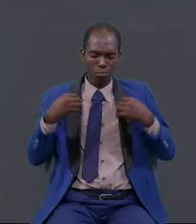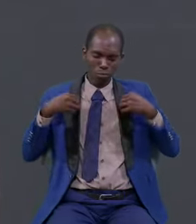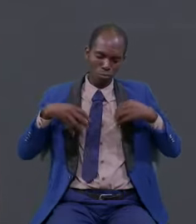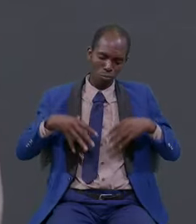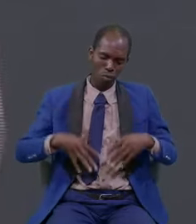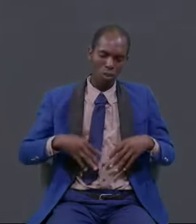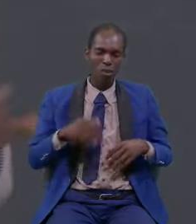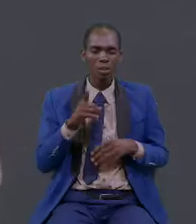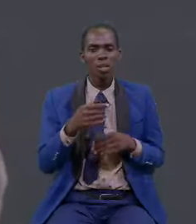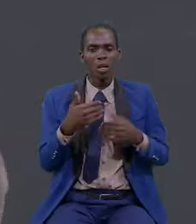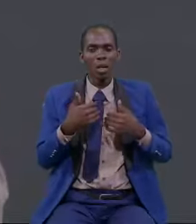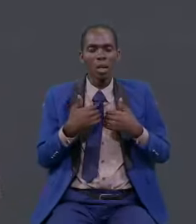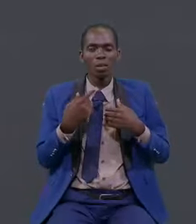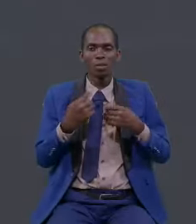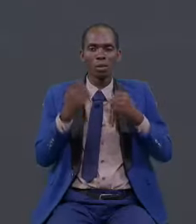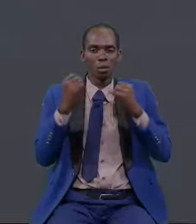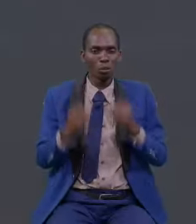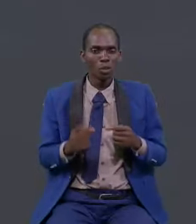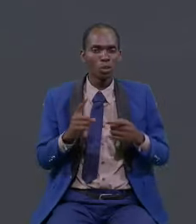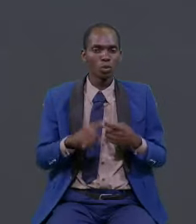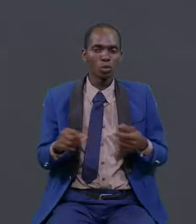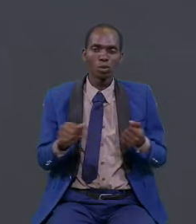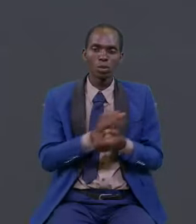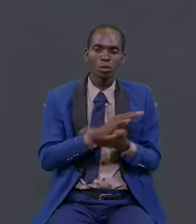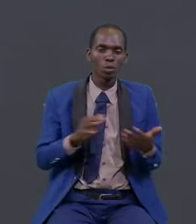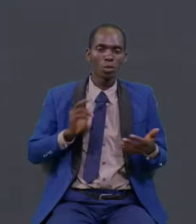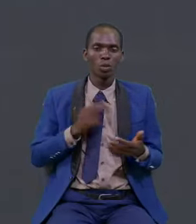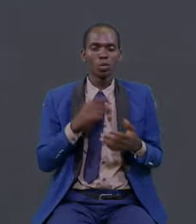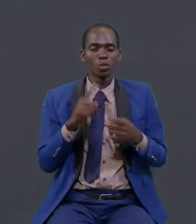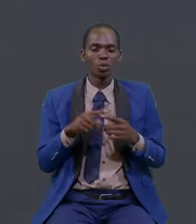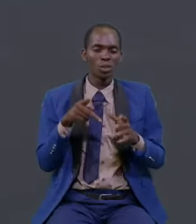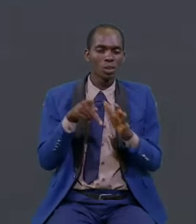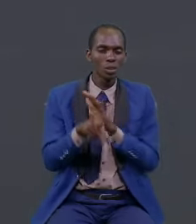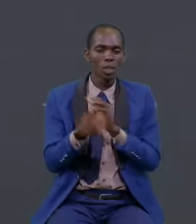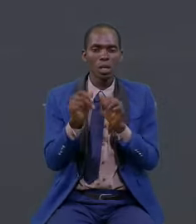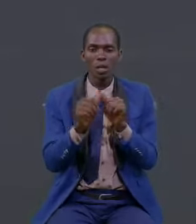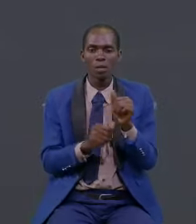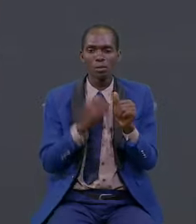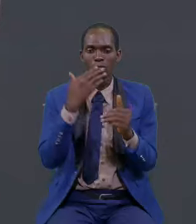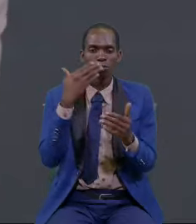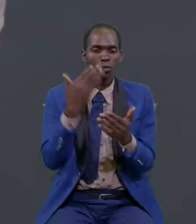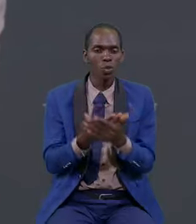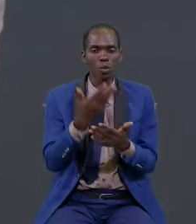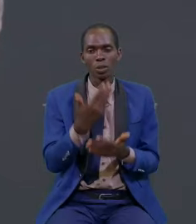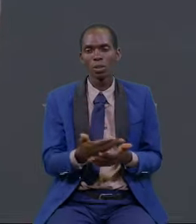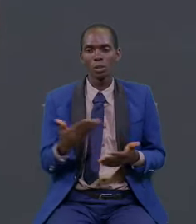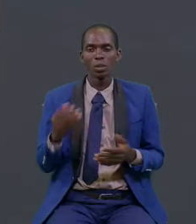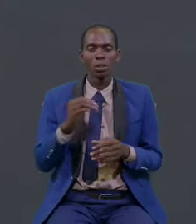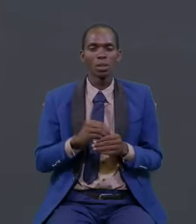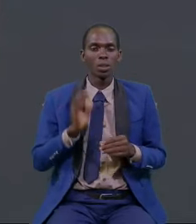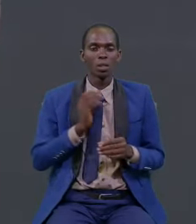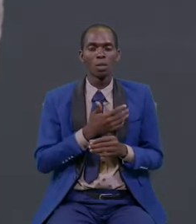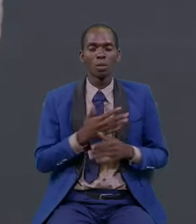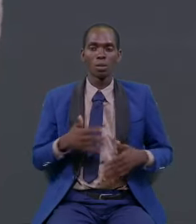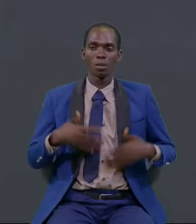us, to destroy us, to kill every good thing in our lives. The life that